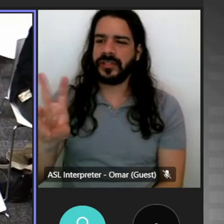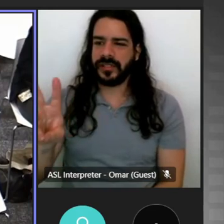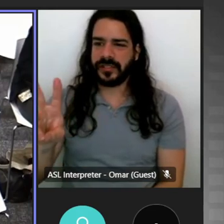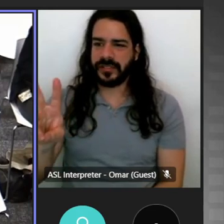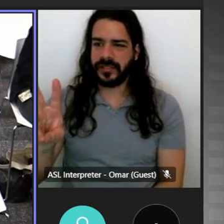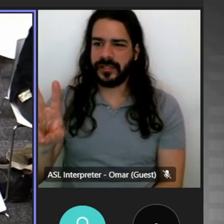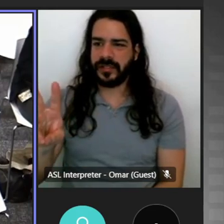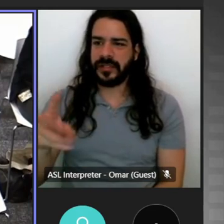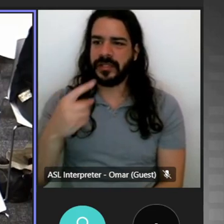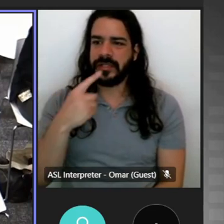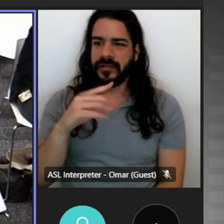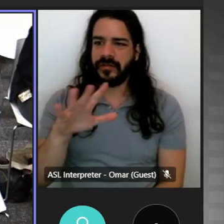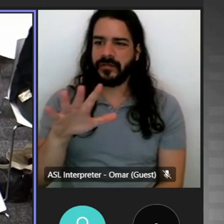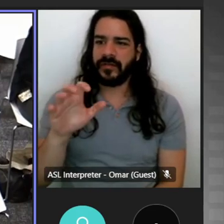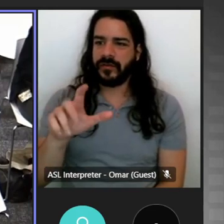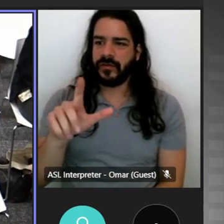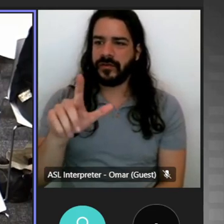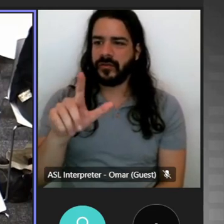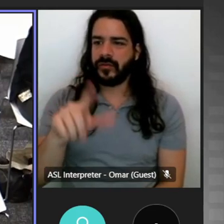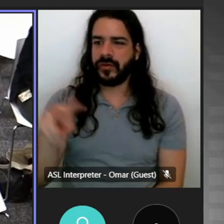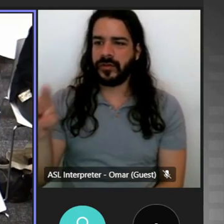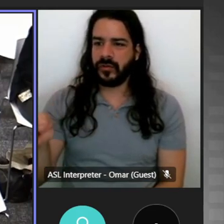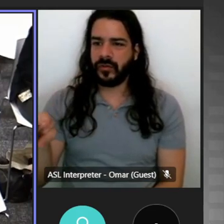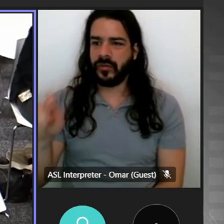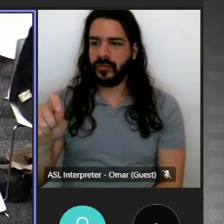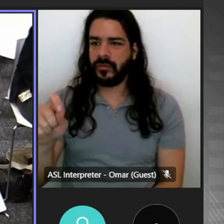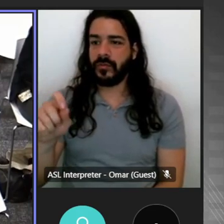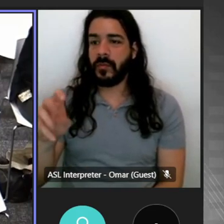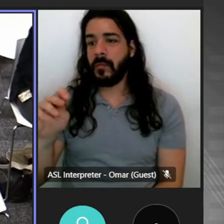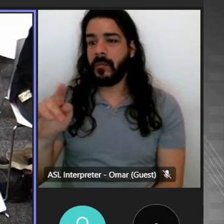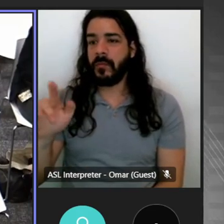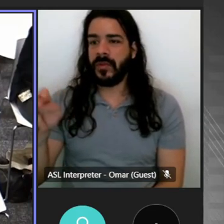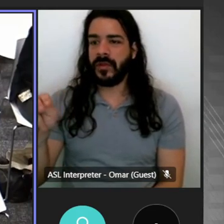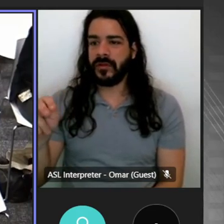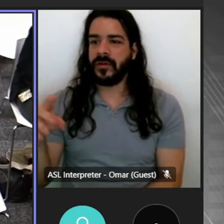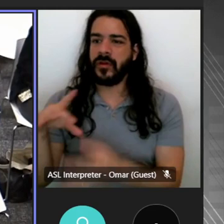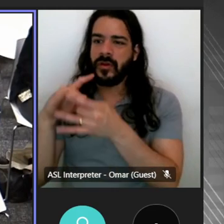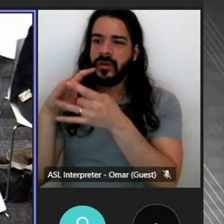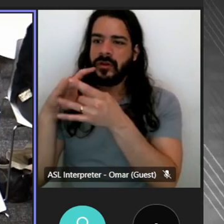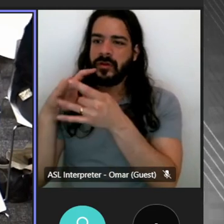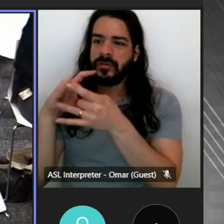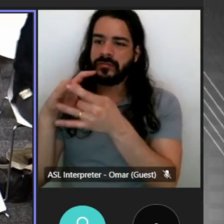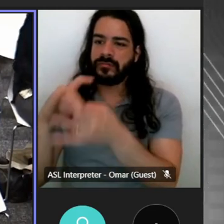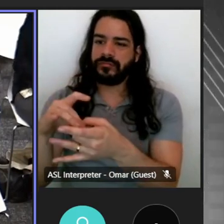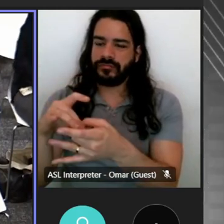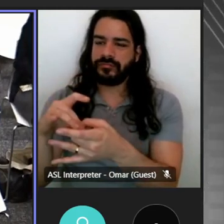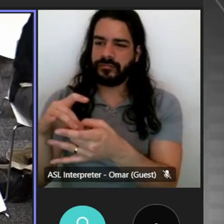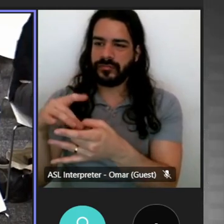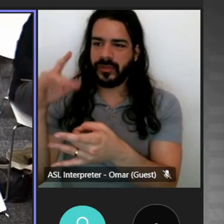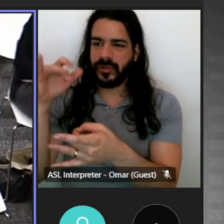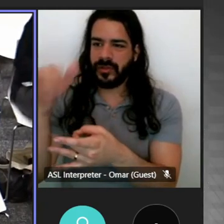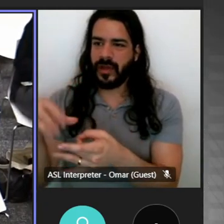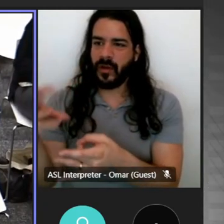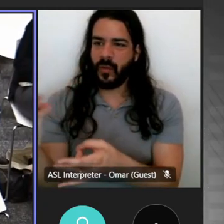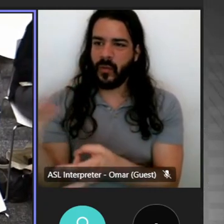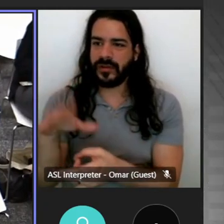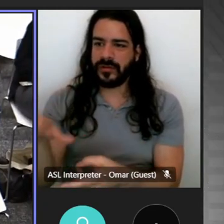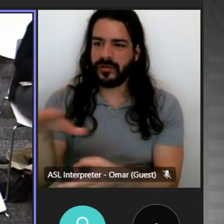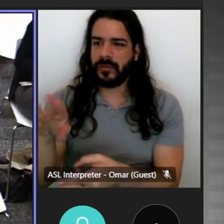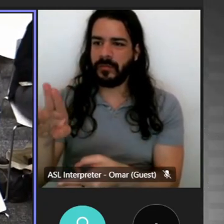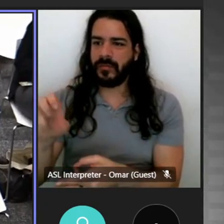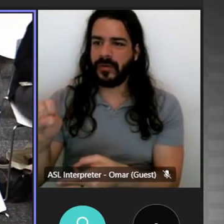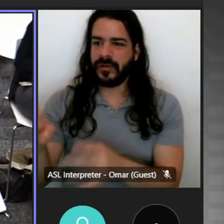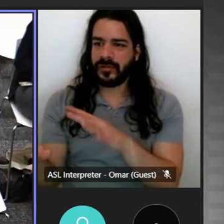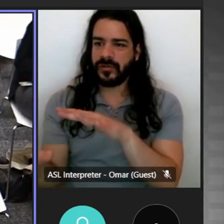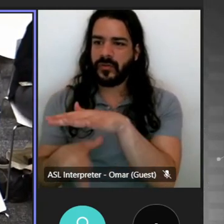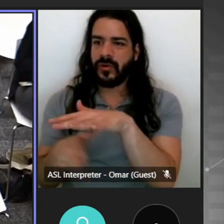where $520.2 million is allocated for the Western Bus Garage replacement project.